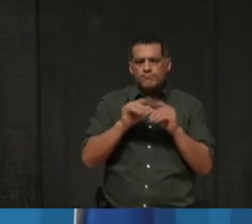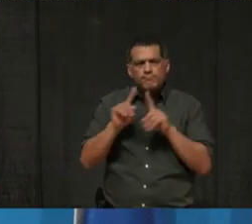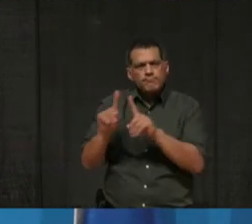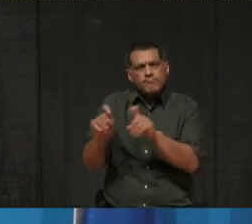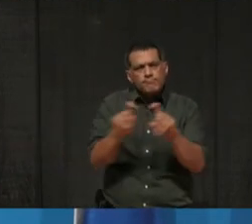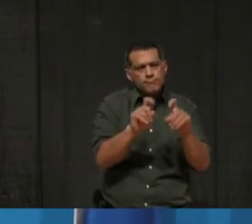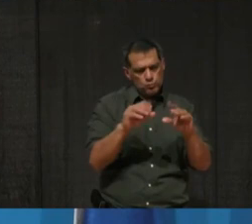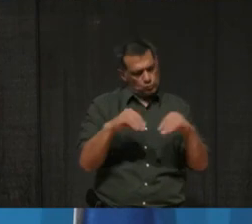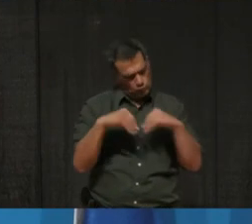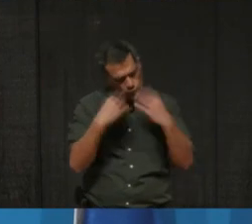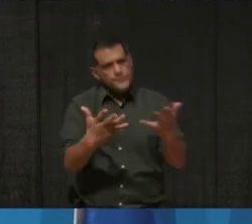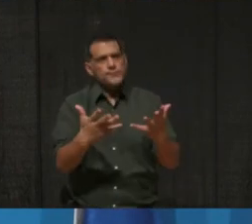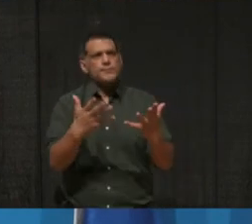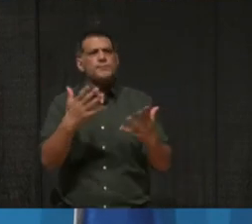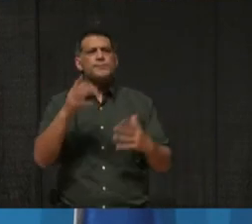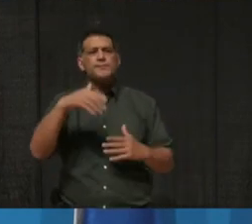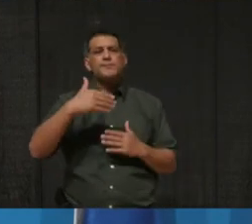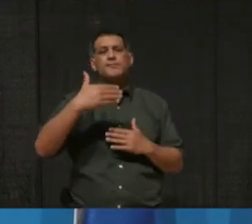recommendation.